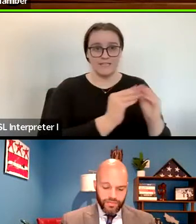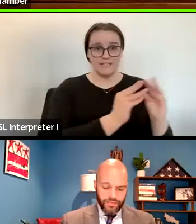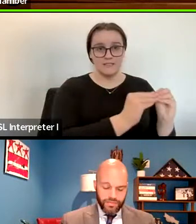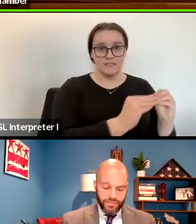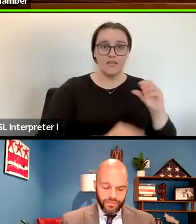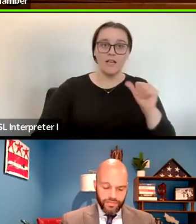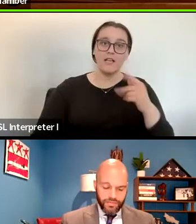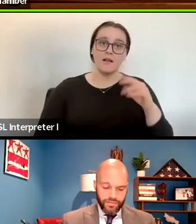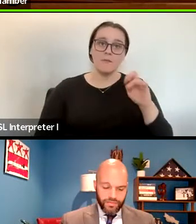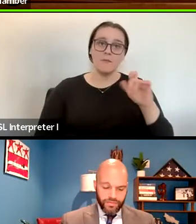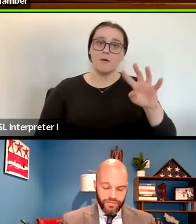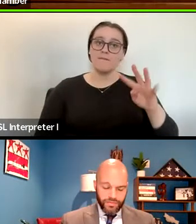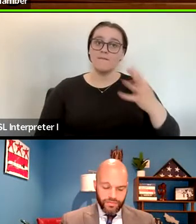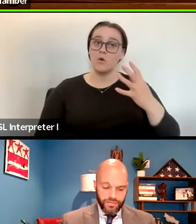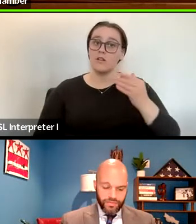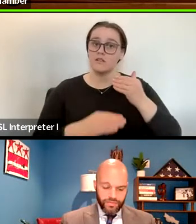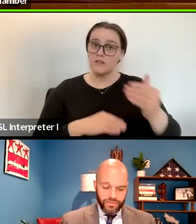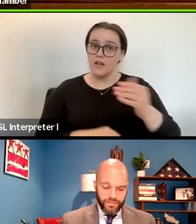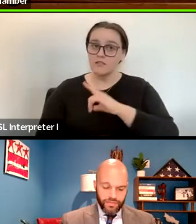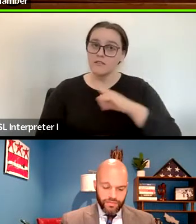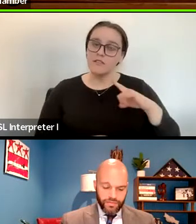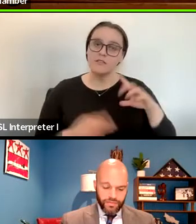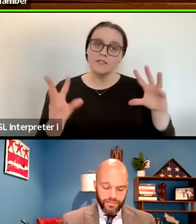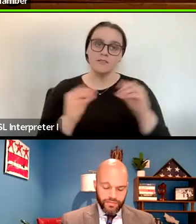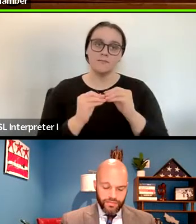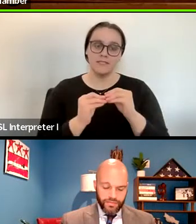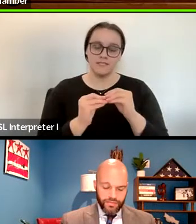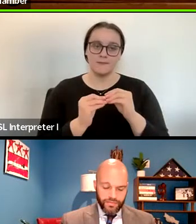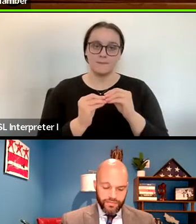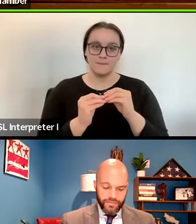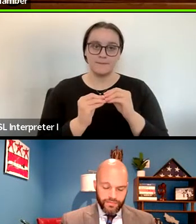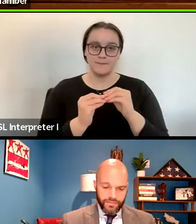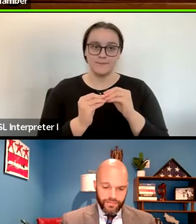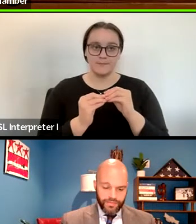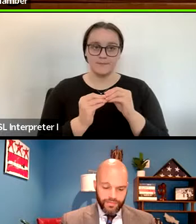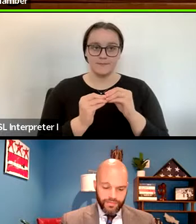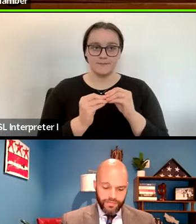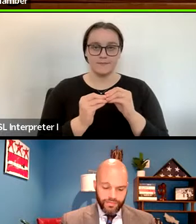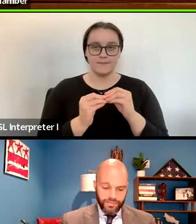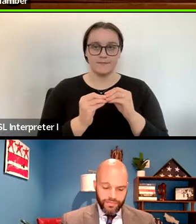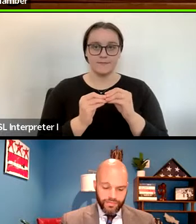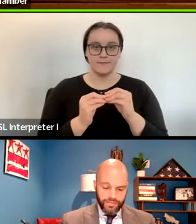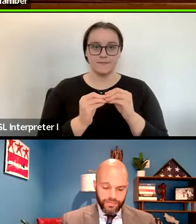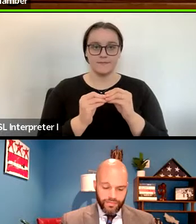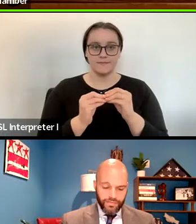4th, as I indicated before, is our next legislative meeting.